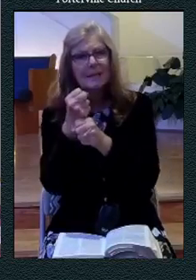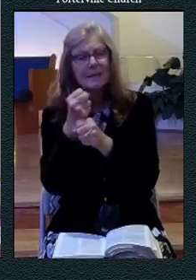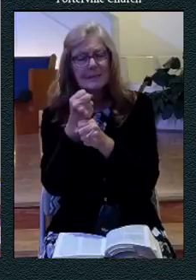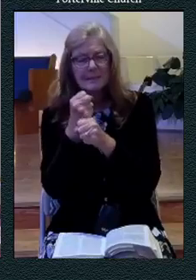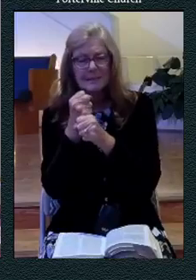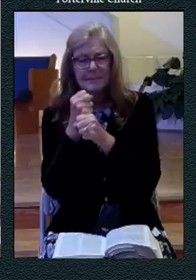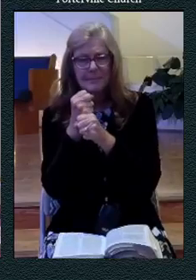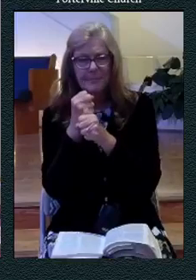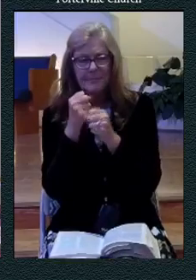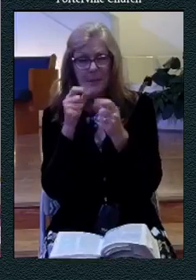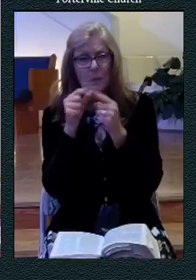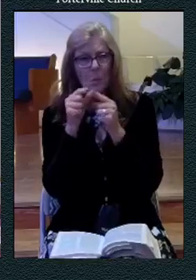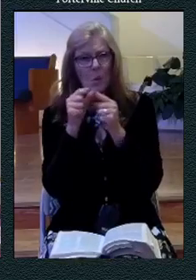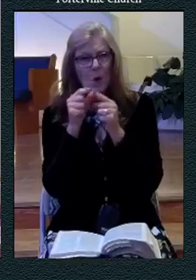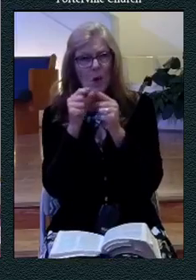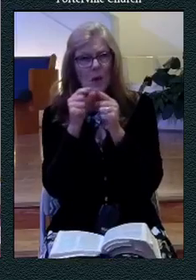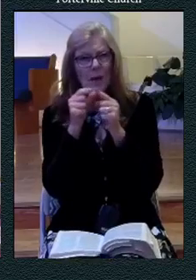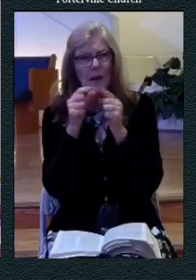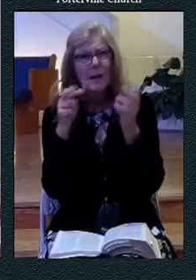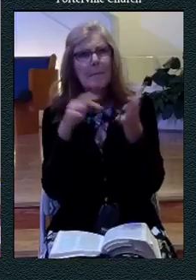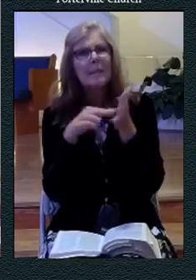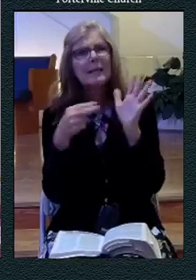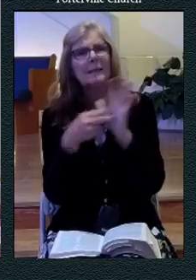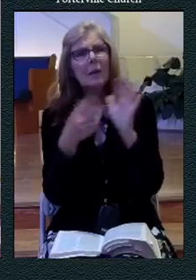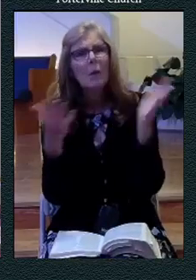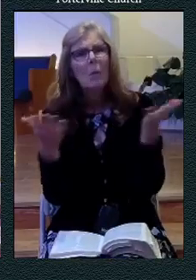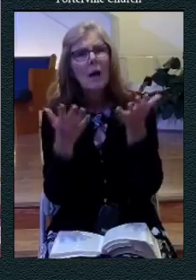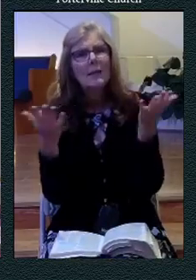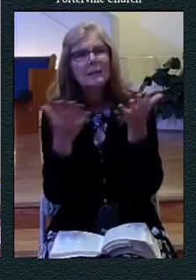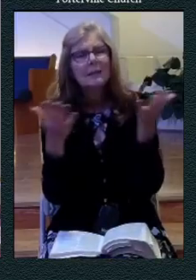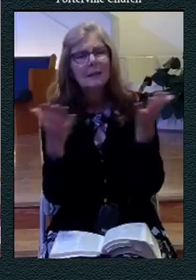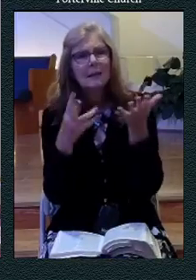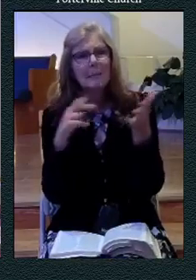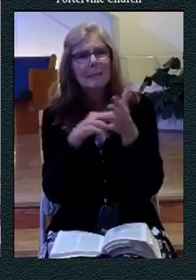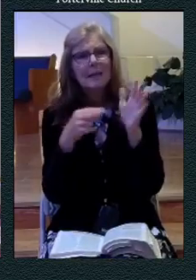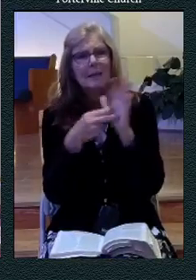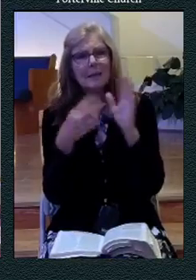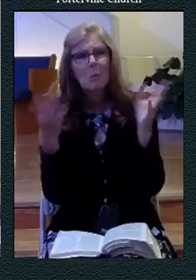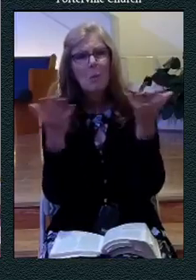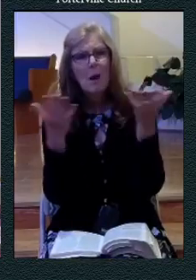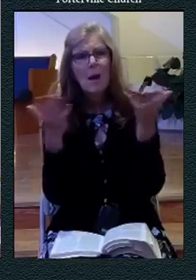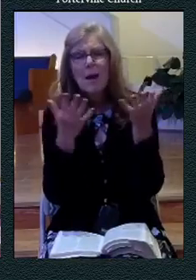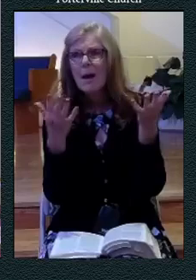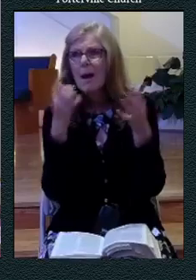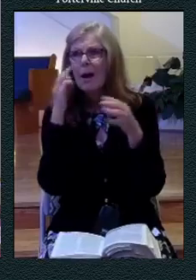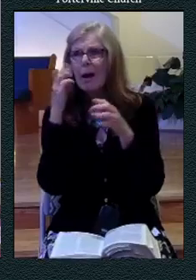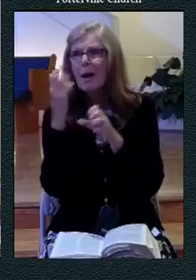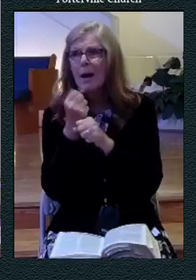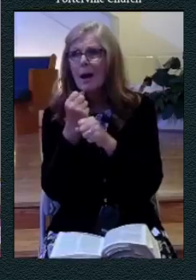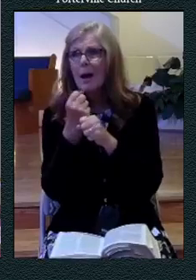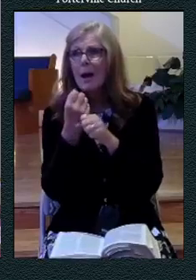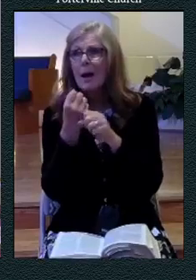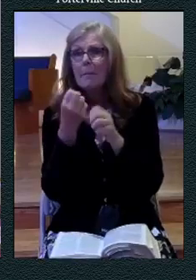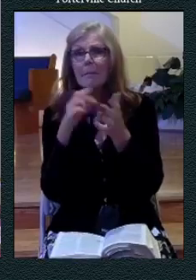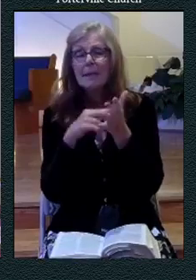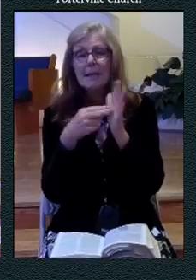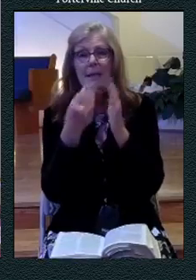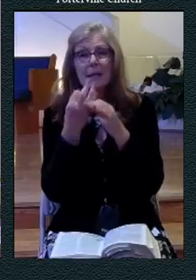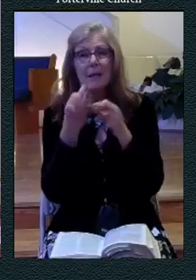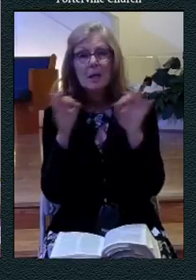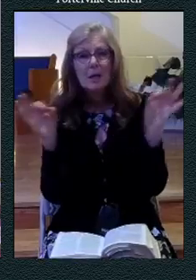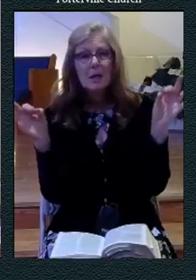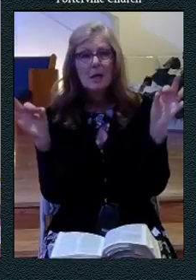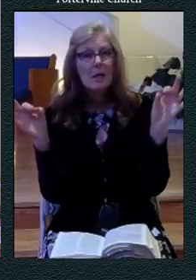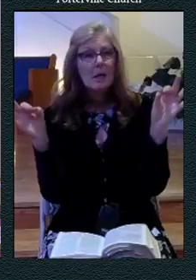definition given in the dictionary for the Greek language. It says this word means free and